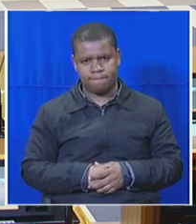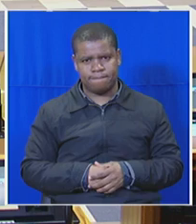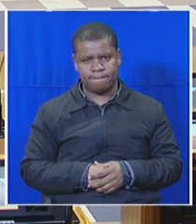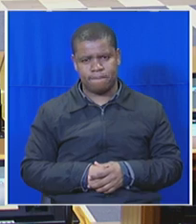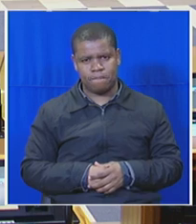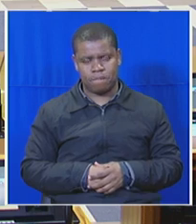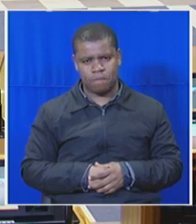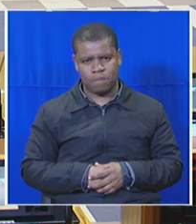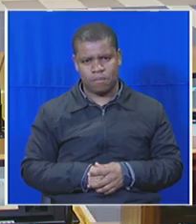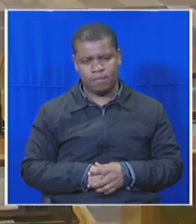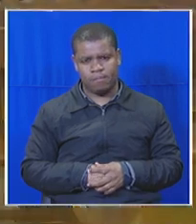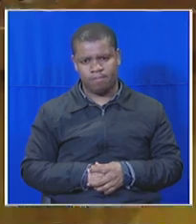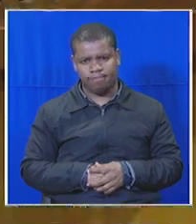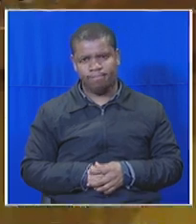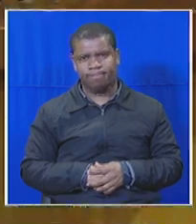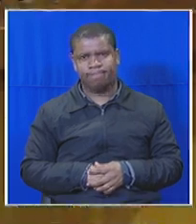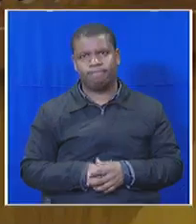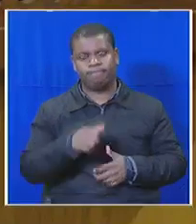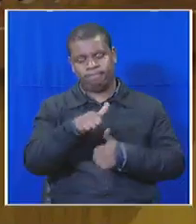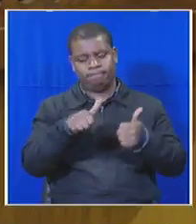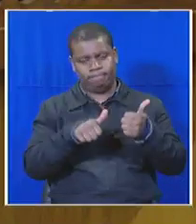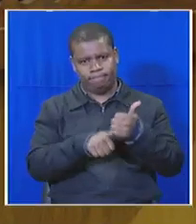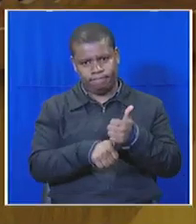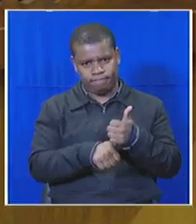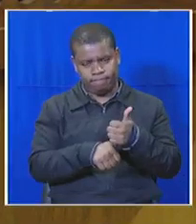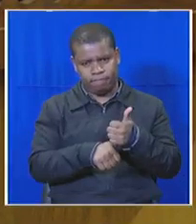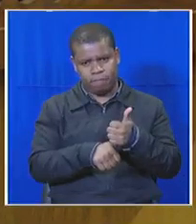Thank you, Madam Chairperson,